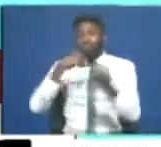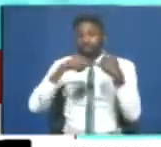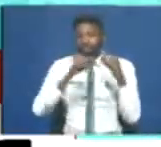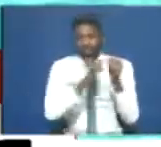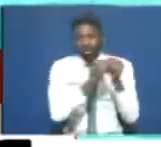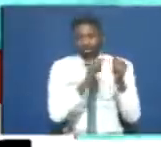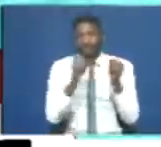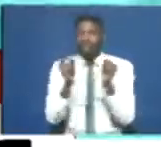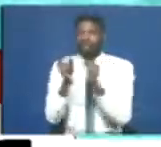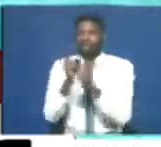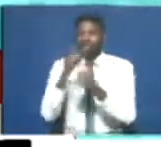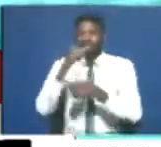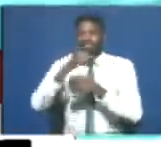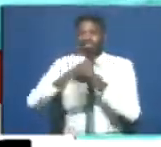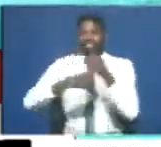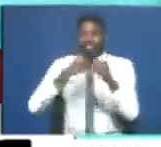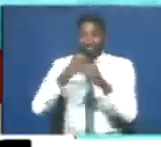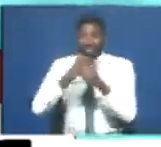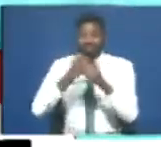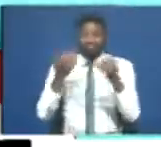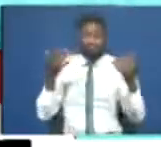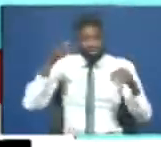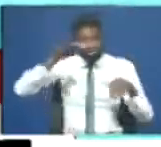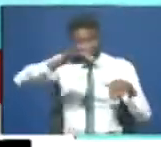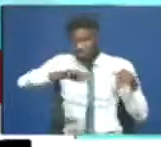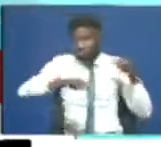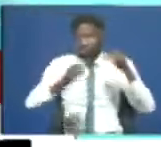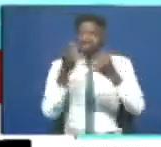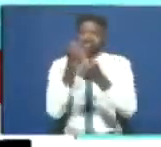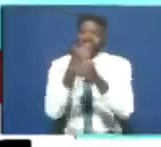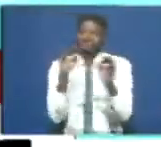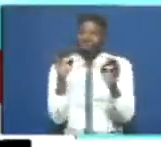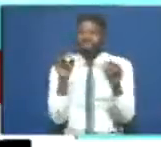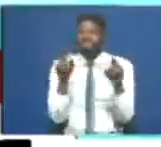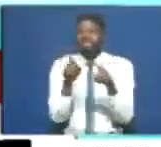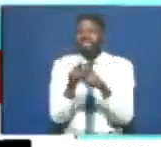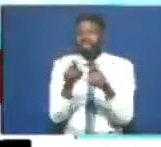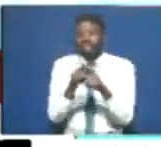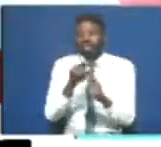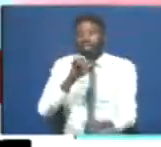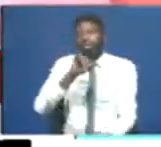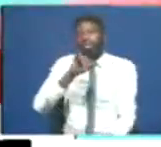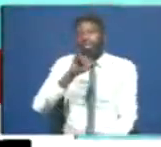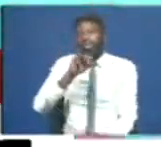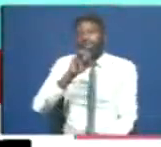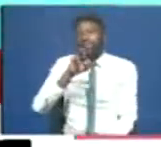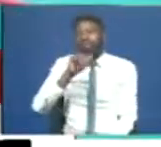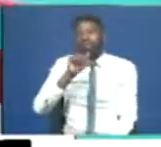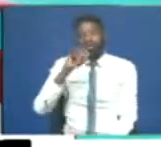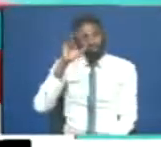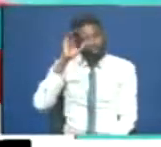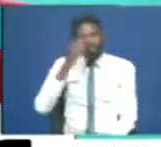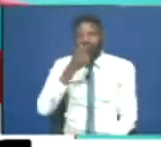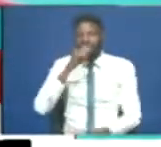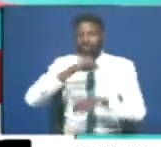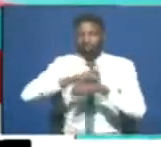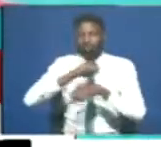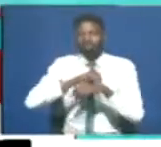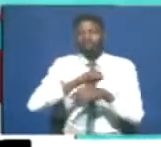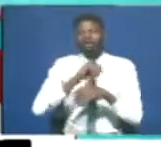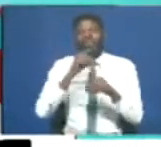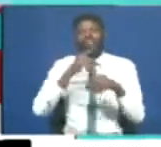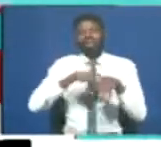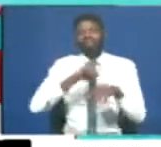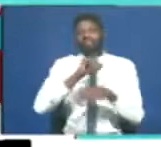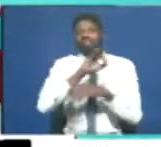50-meter freestyle with a time of 37.83 seconds. Zishan Imran of Coast Academy clocked 36.20 seconds